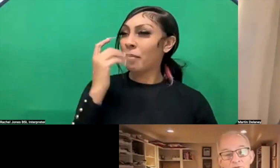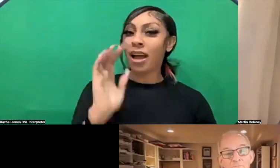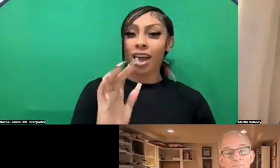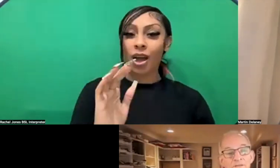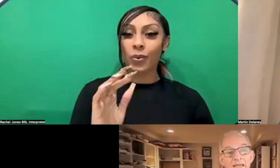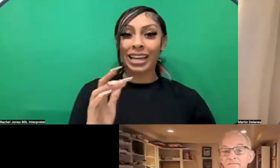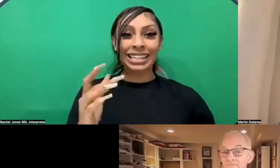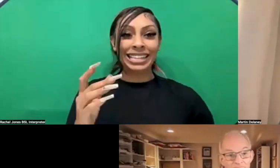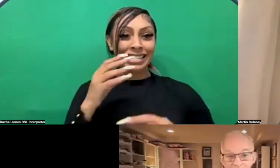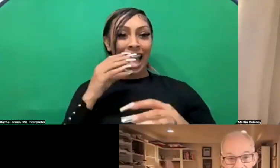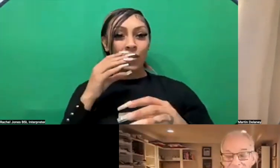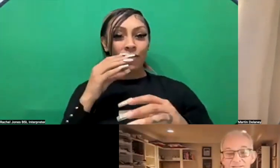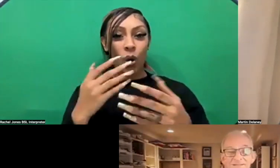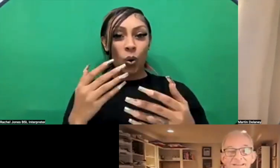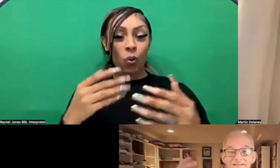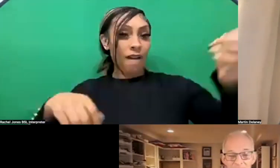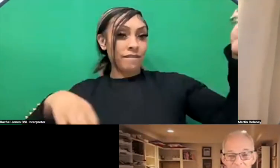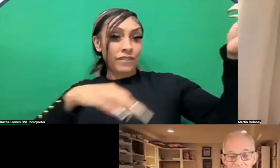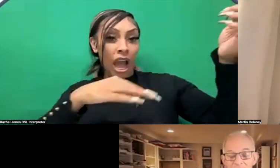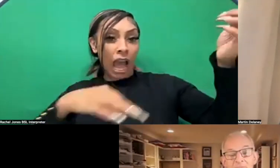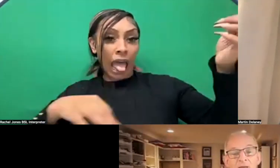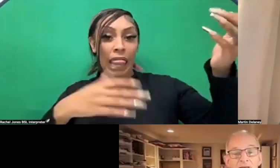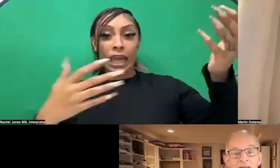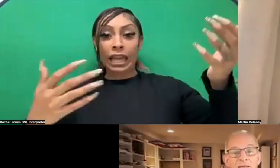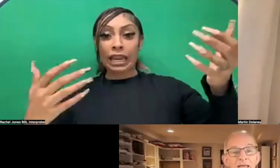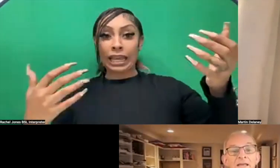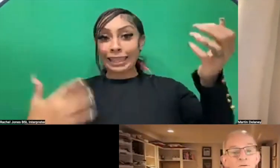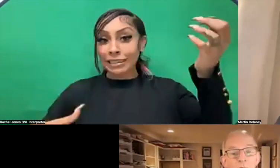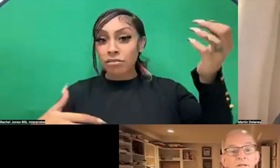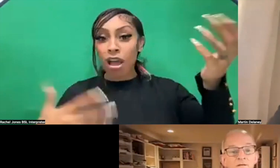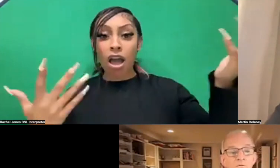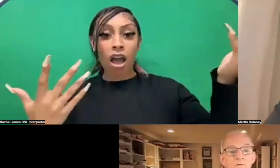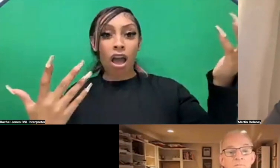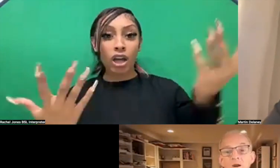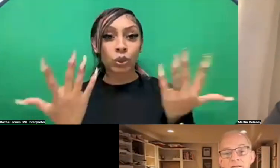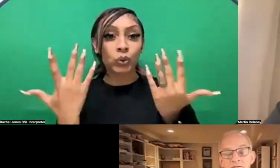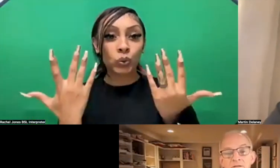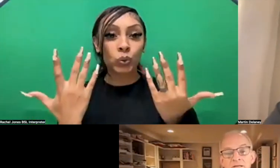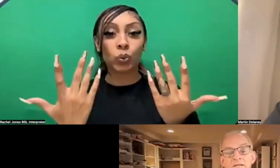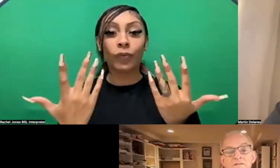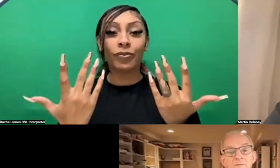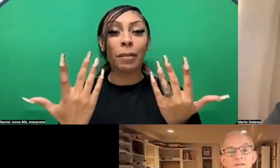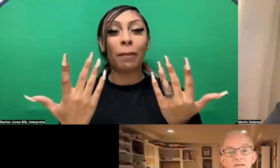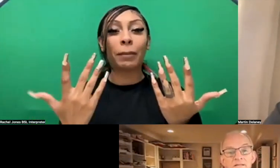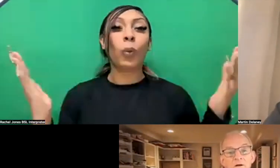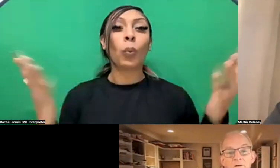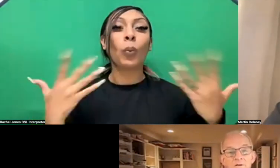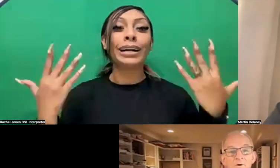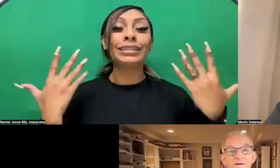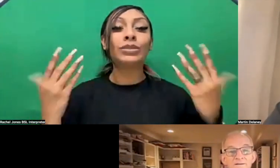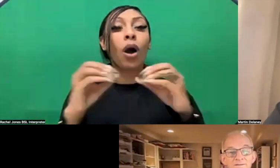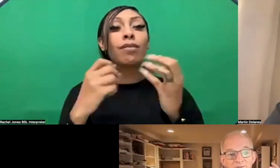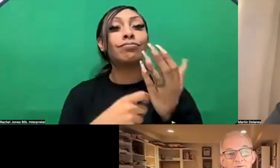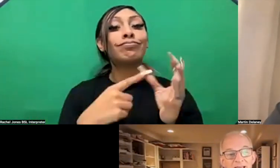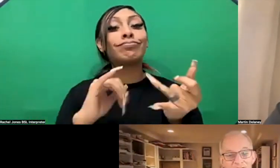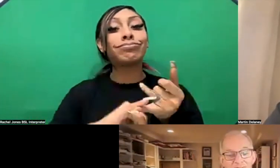saxophones and violins and any other wind or brass instrument, they all